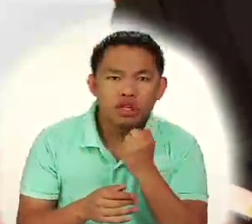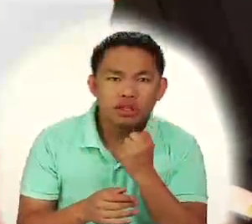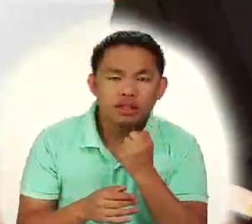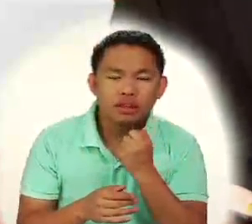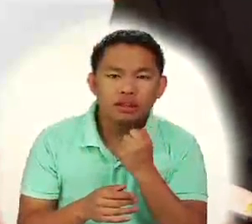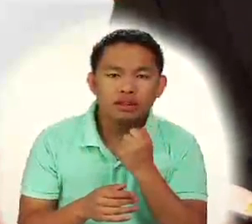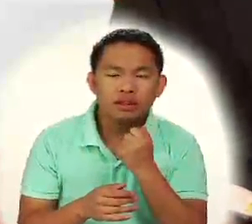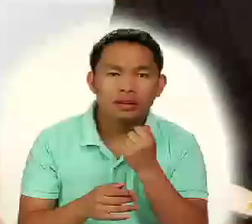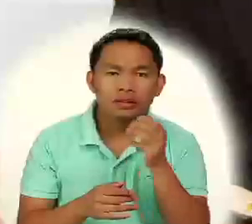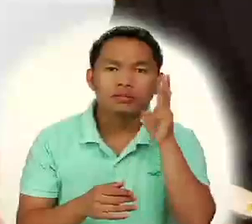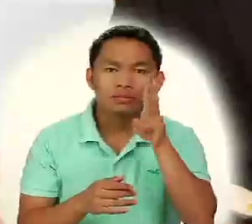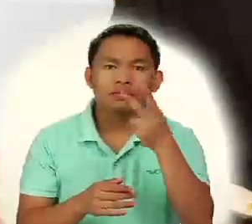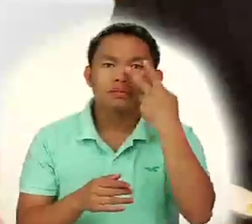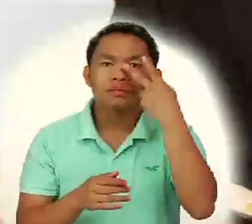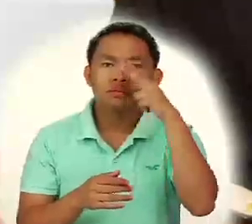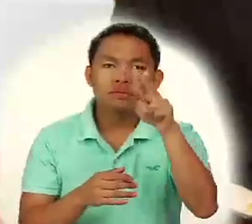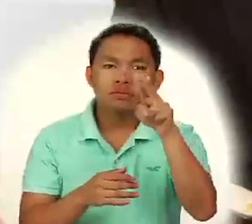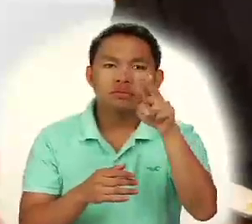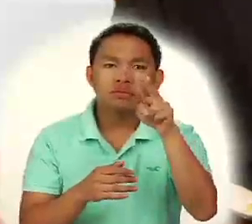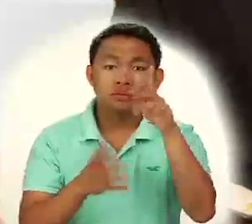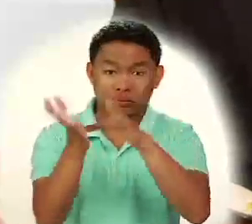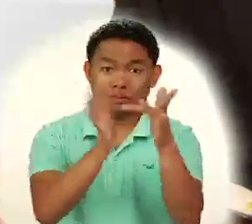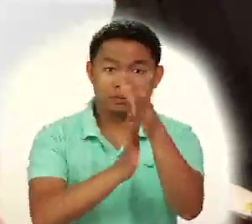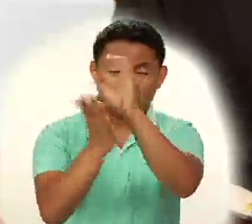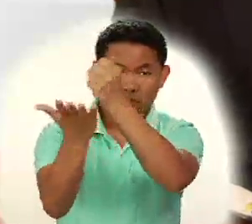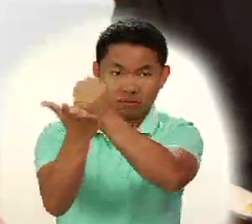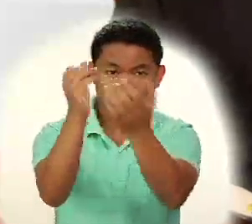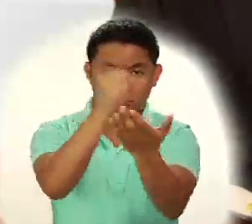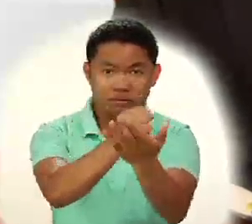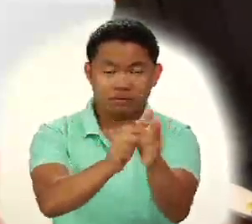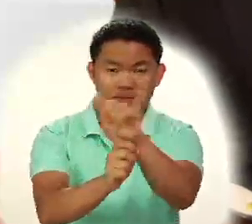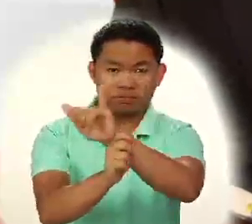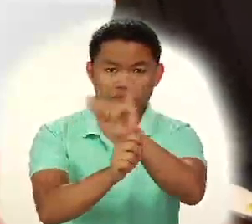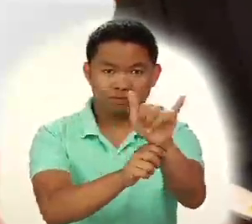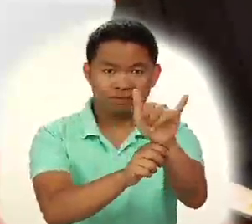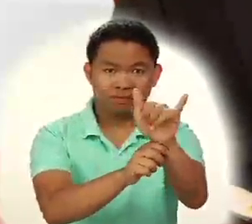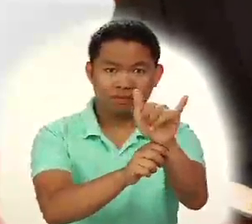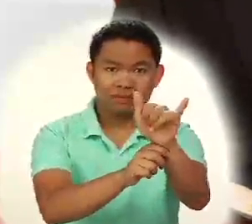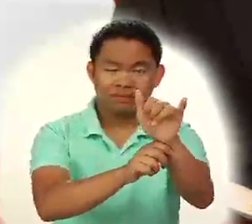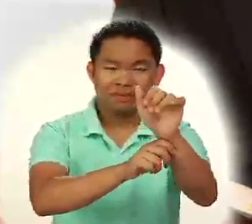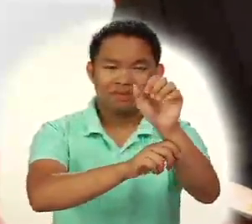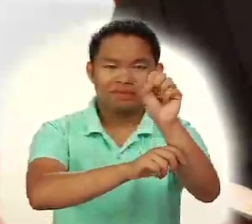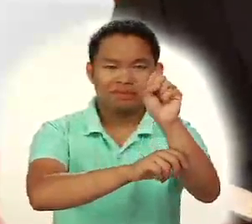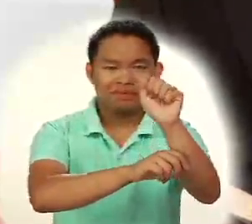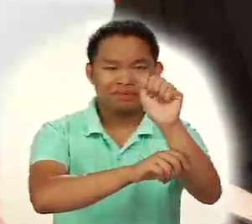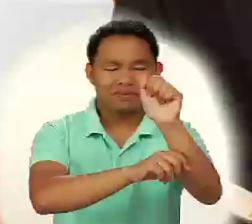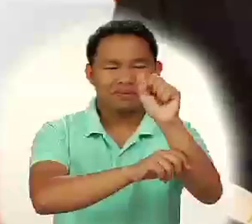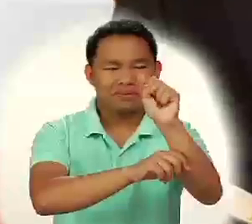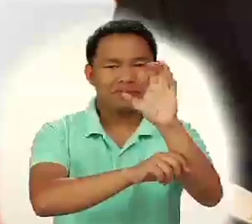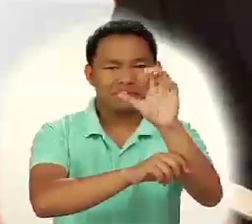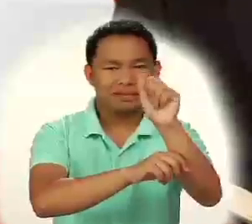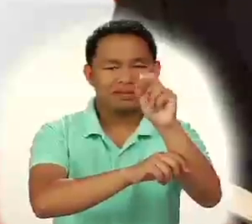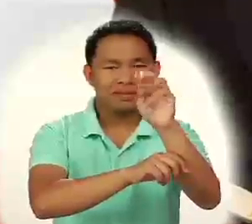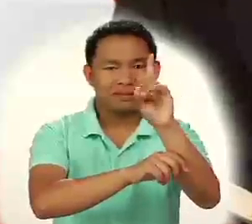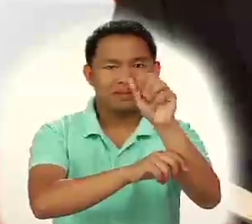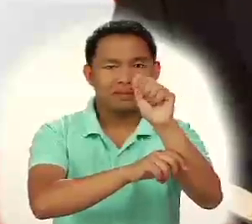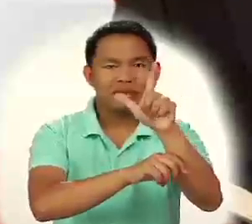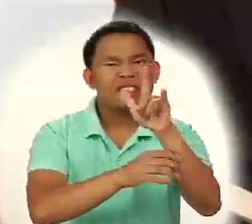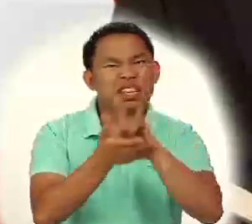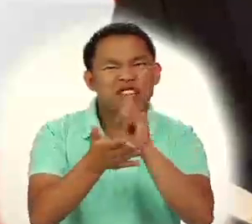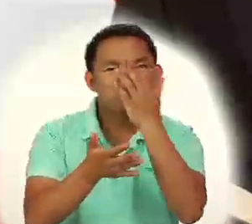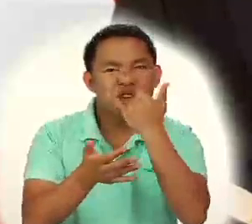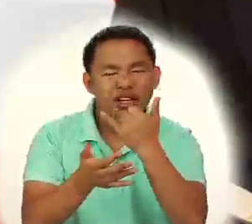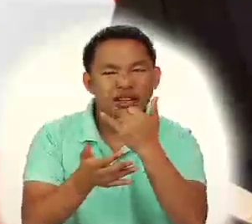people, would look at Jesus crucified as a scandal. That's why He was